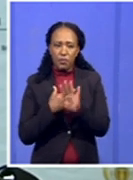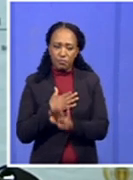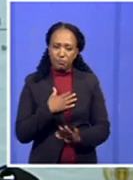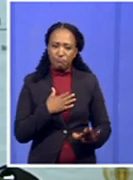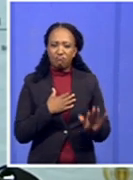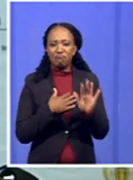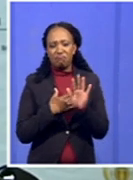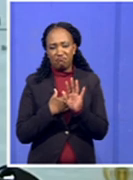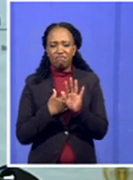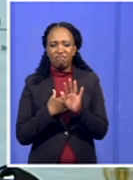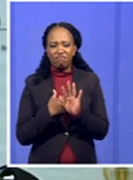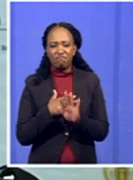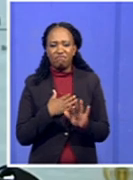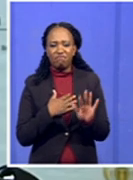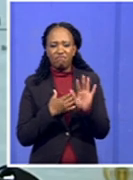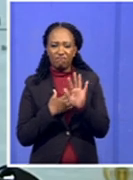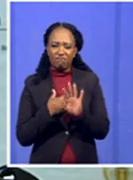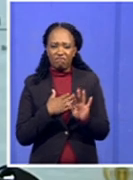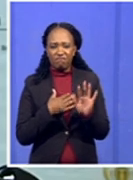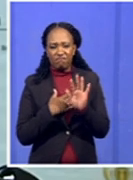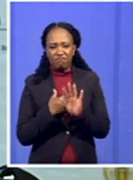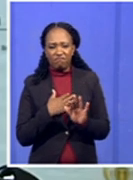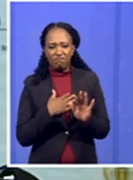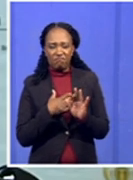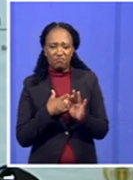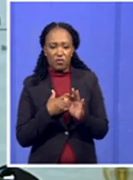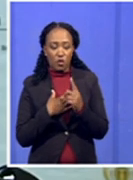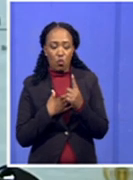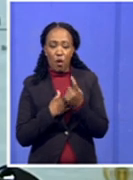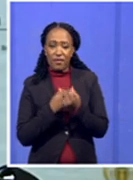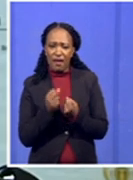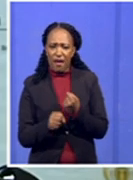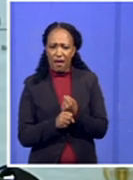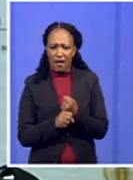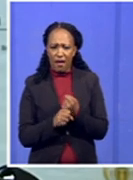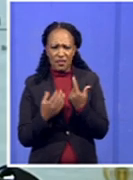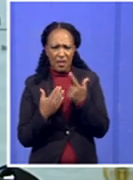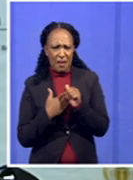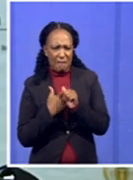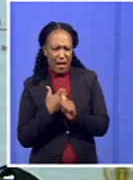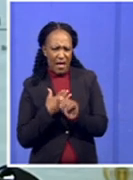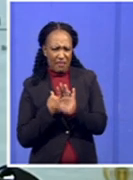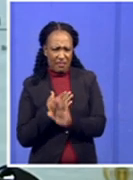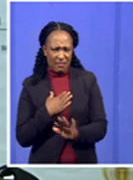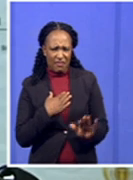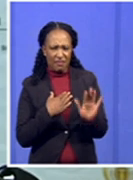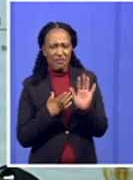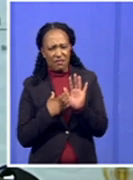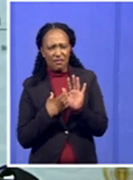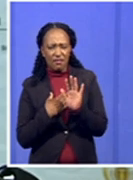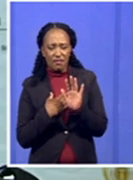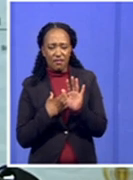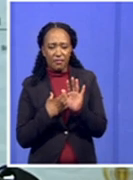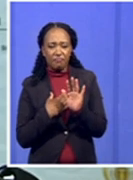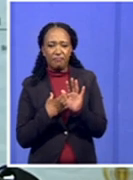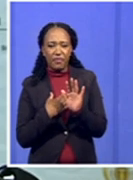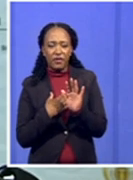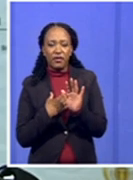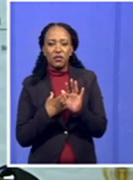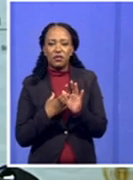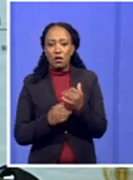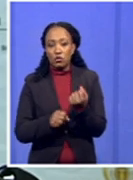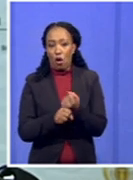will just be, about a year and 7 months in that area, that period. The whole